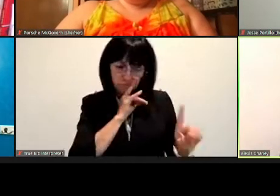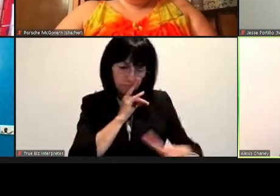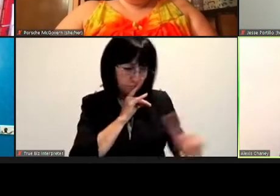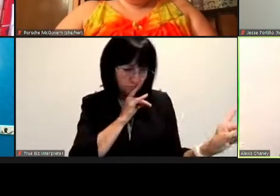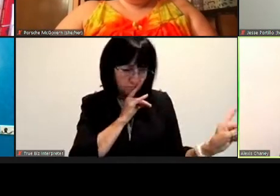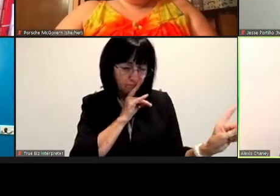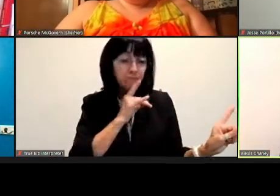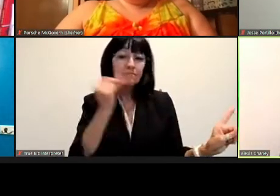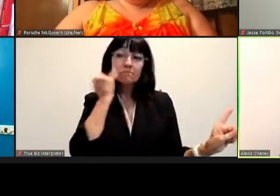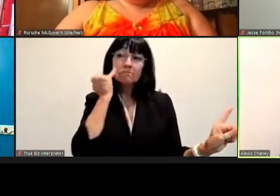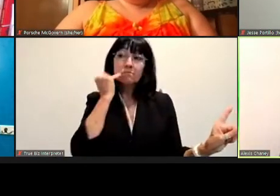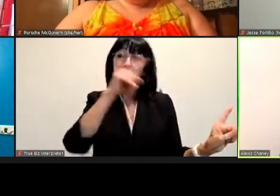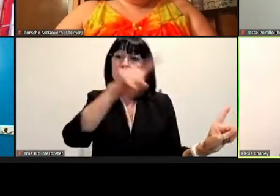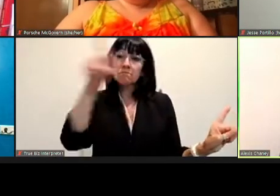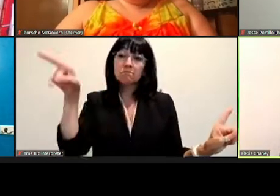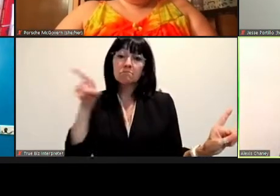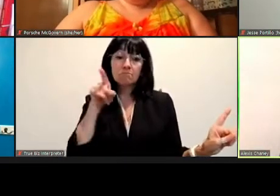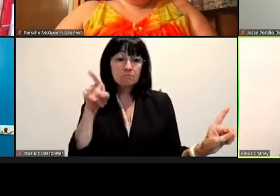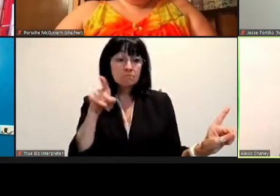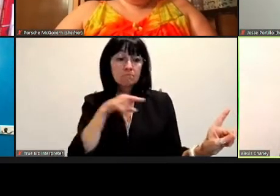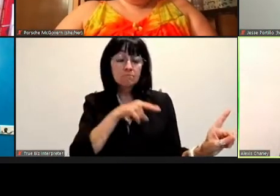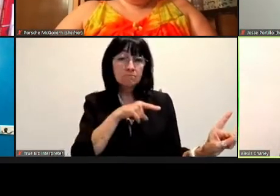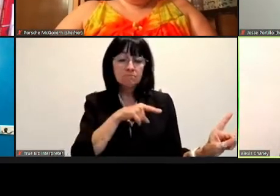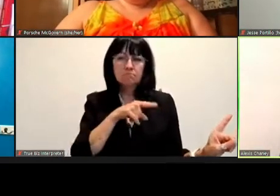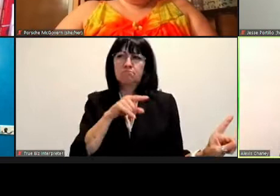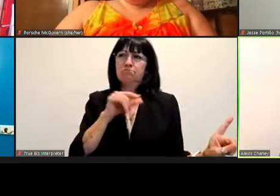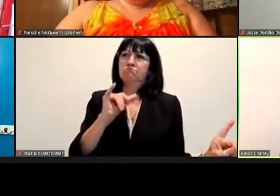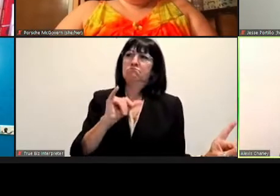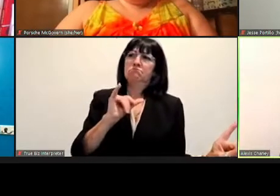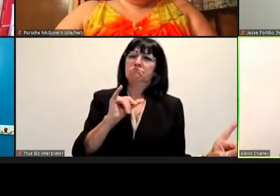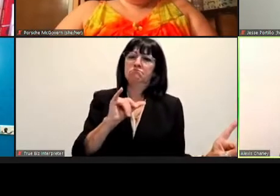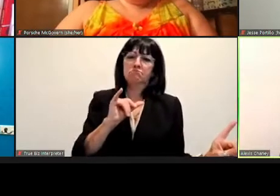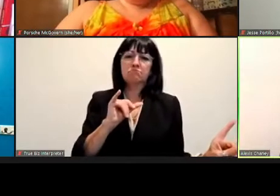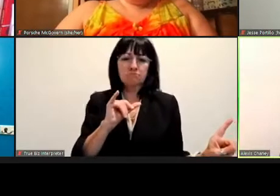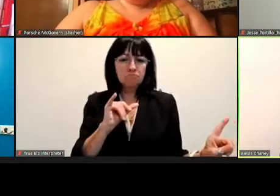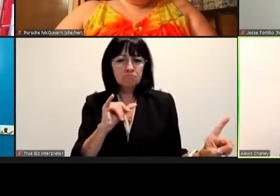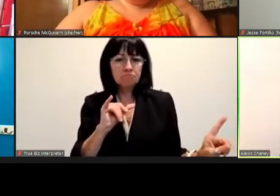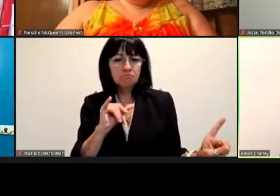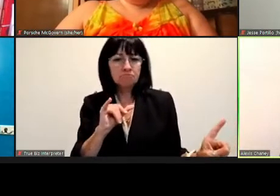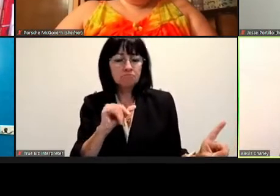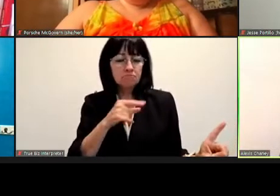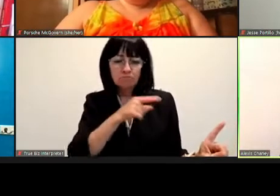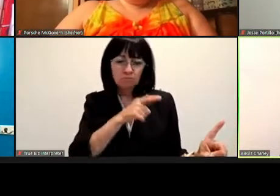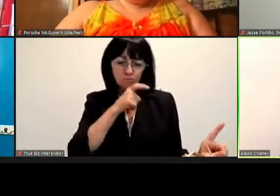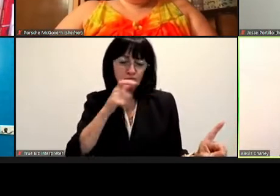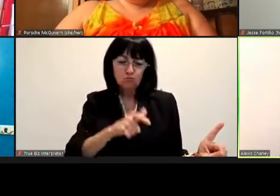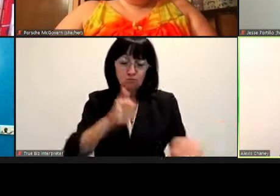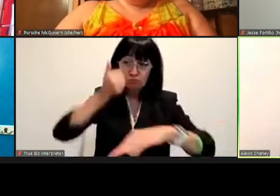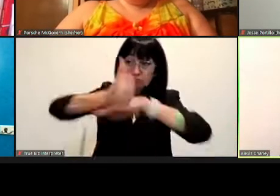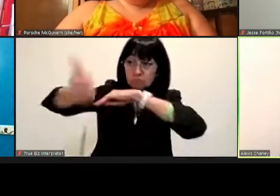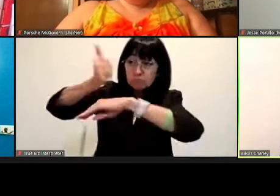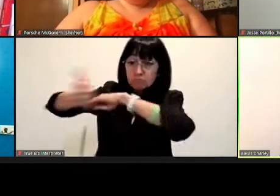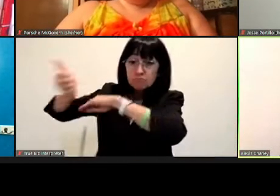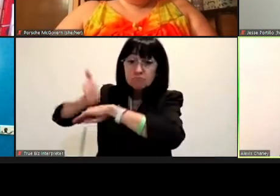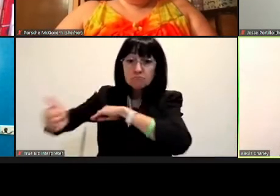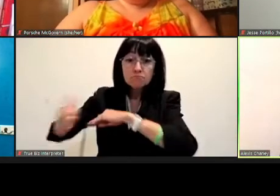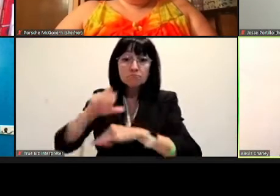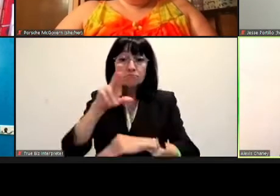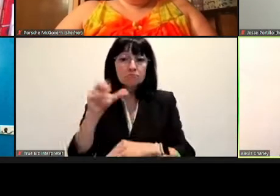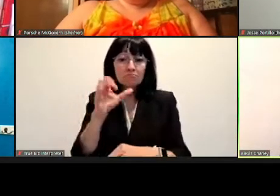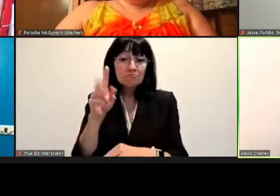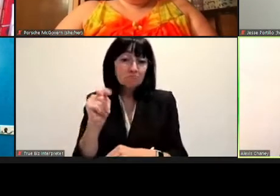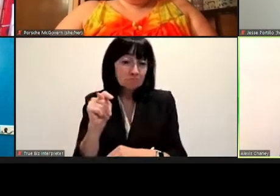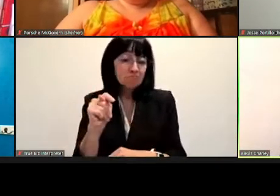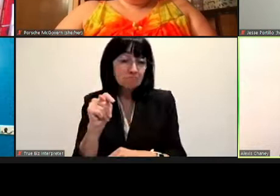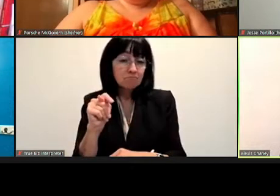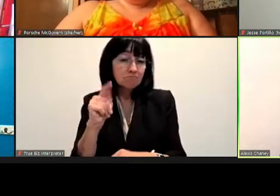to call attention to yourself by pointing out things like everyone being racist. And it's taken a